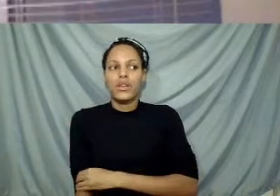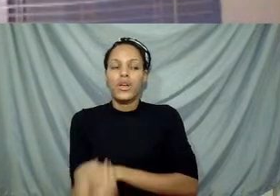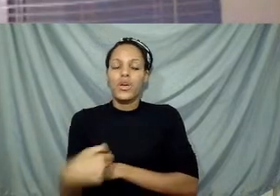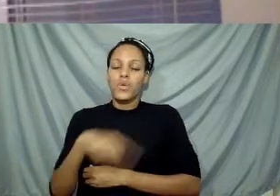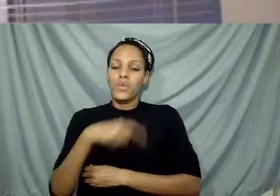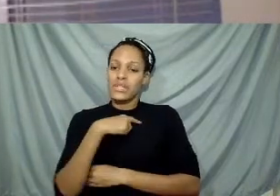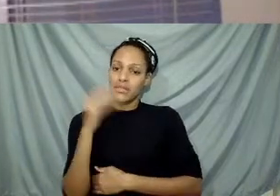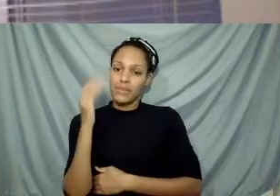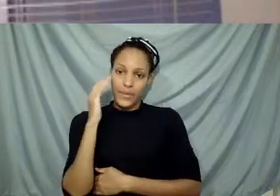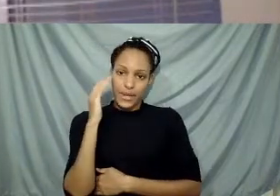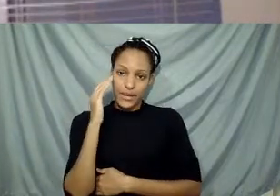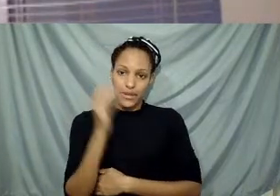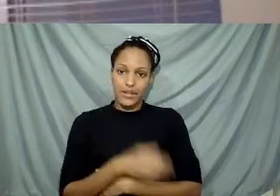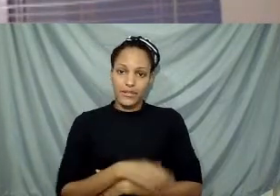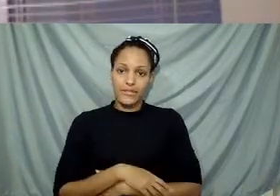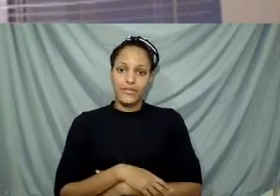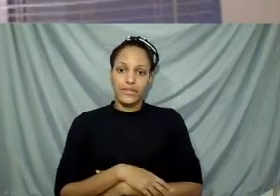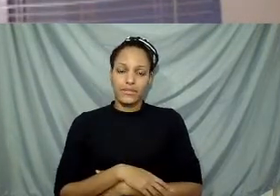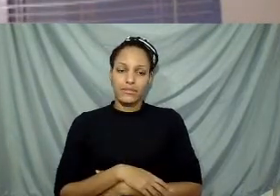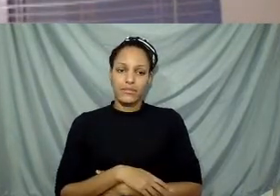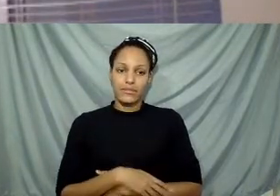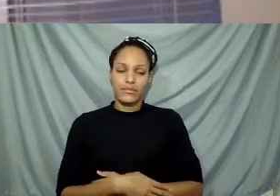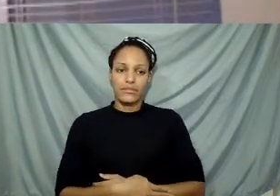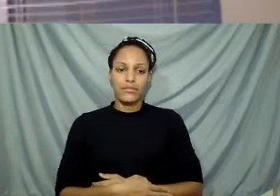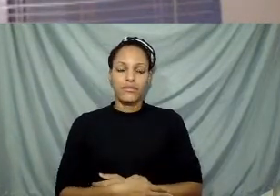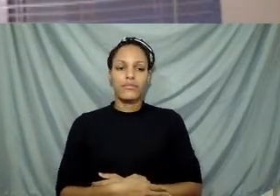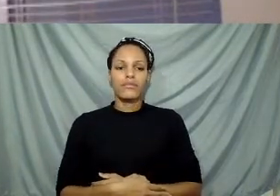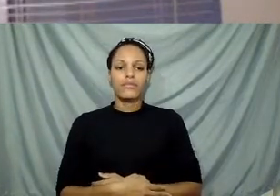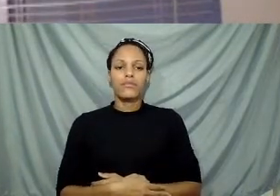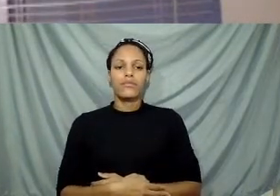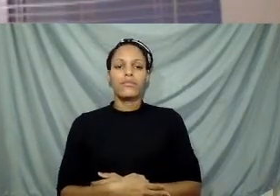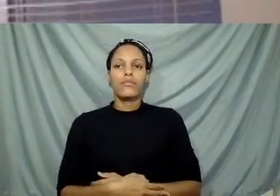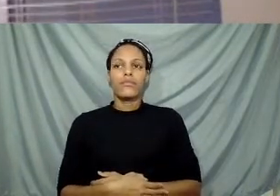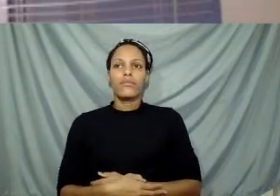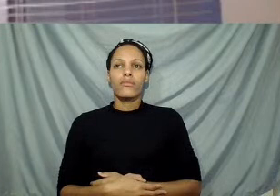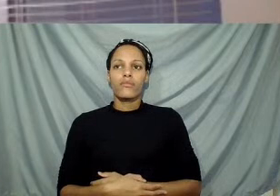aware of is what we